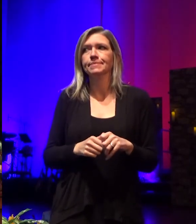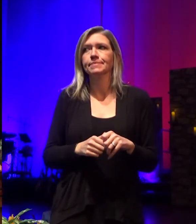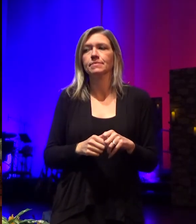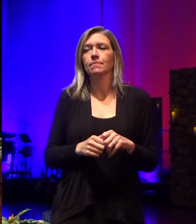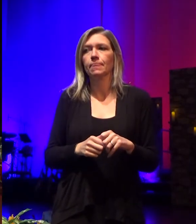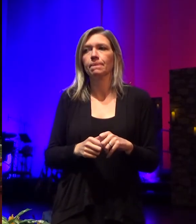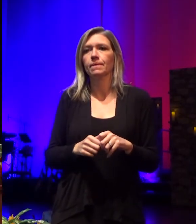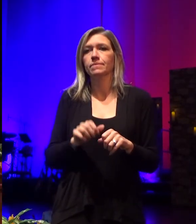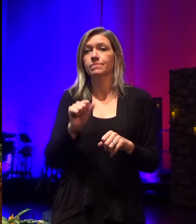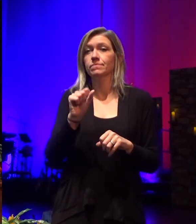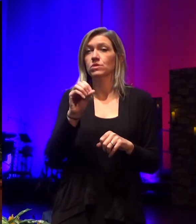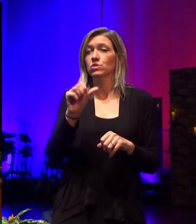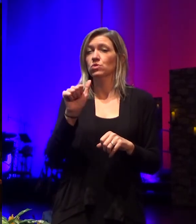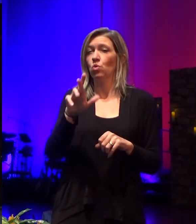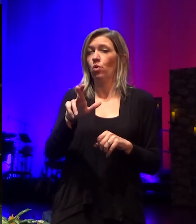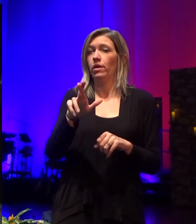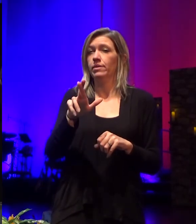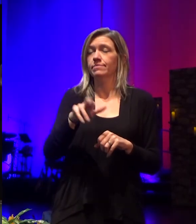Soar.